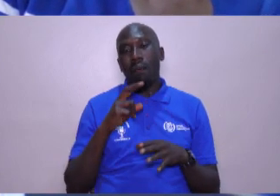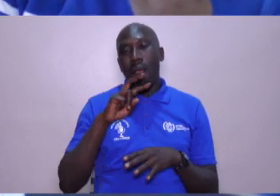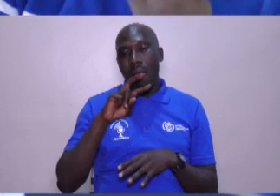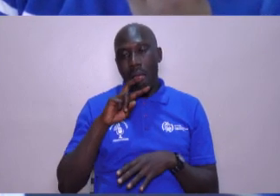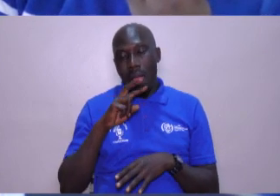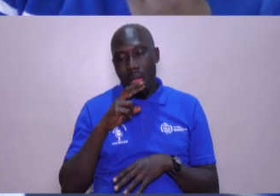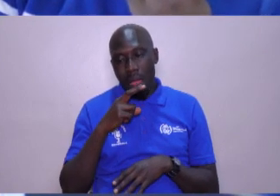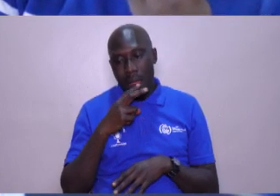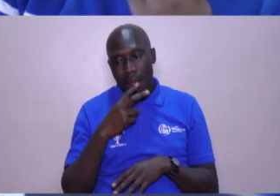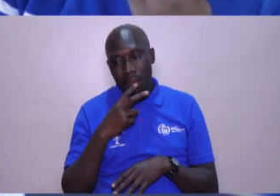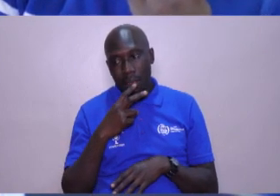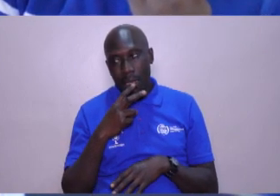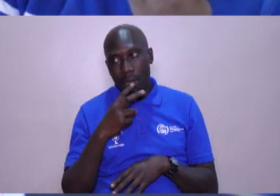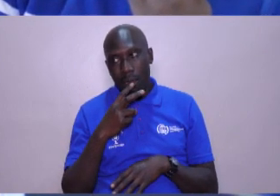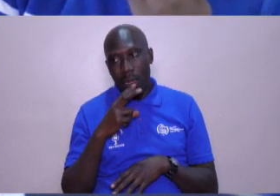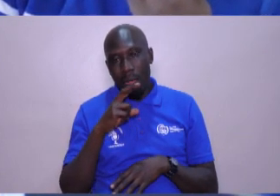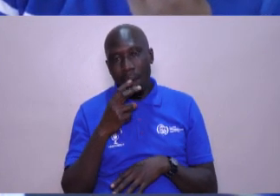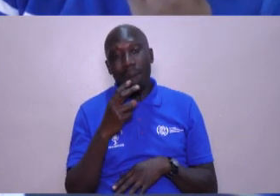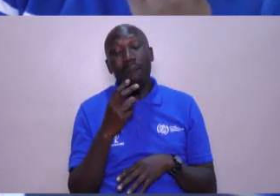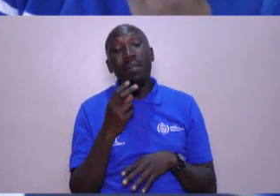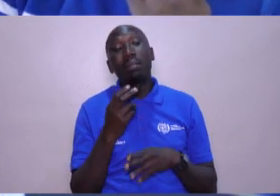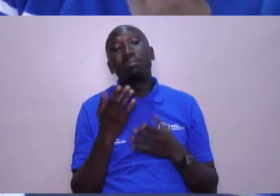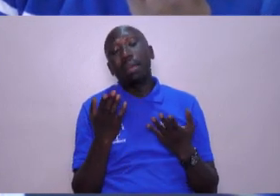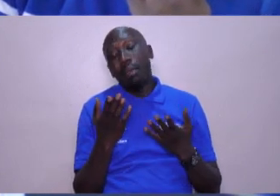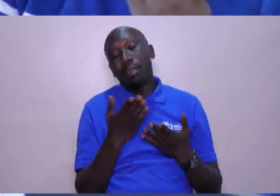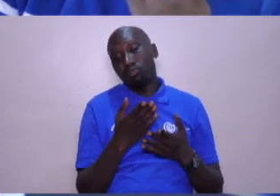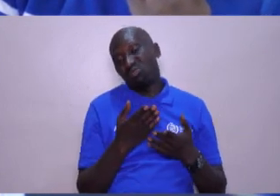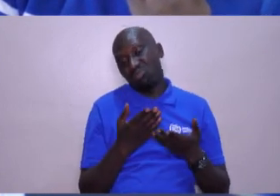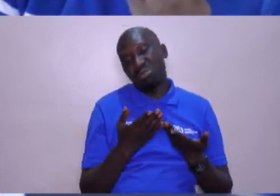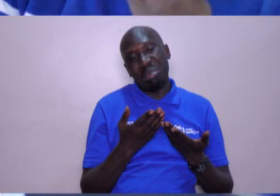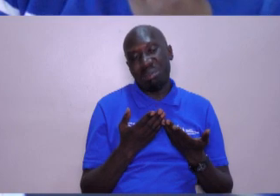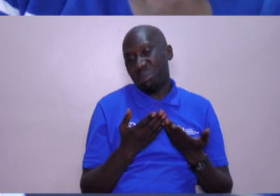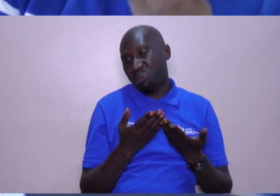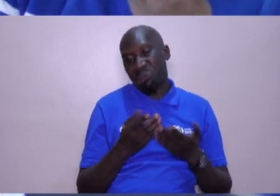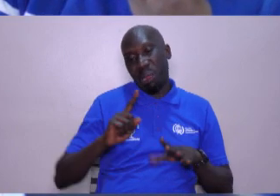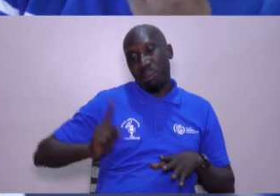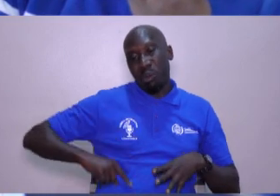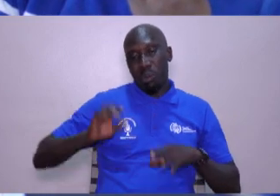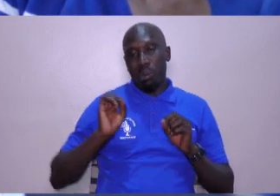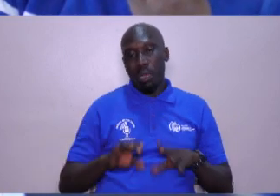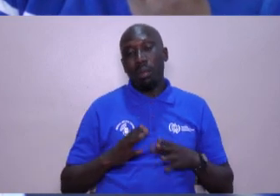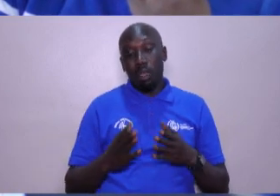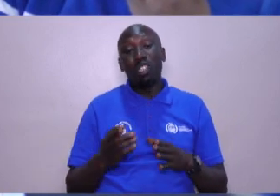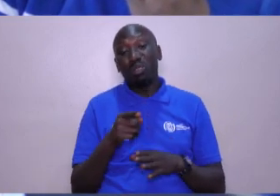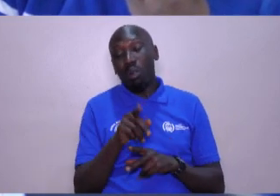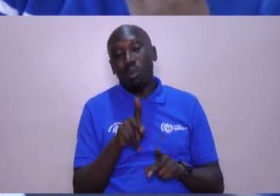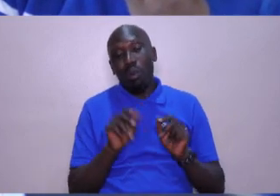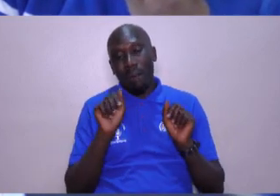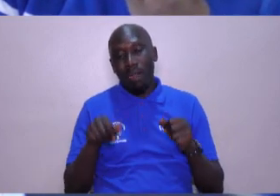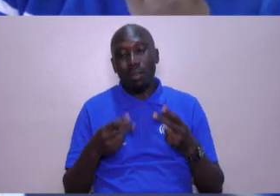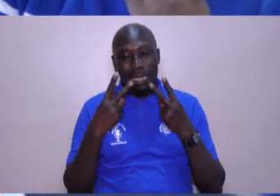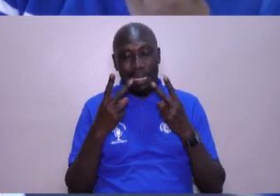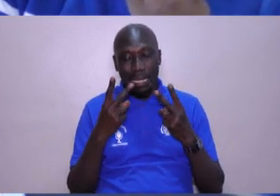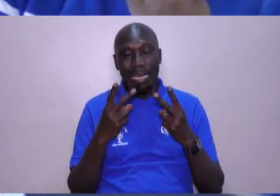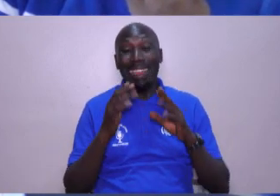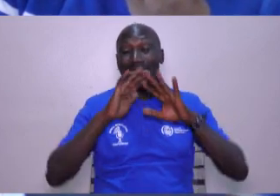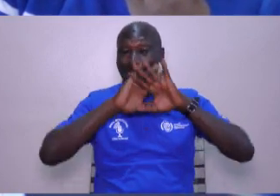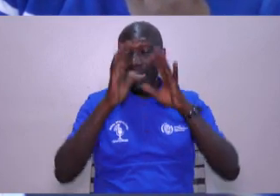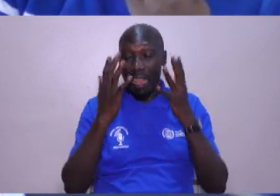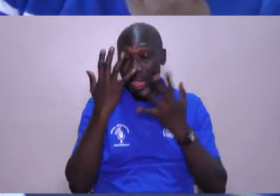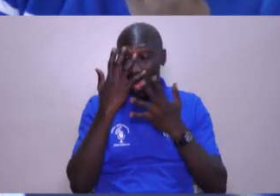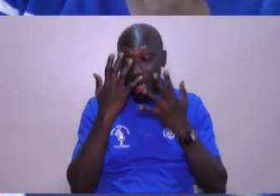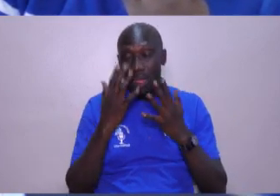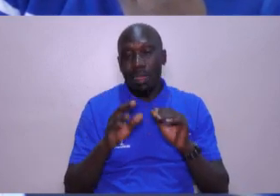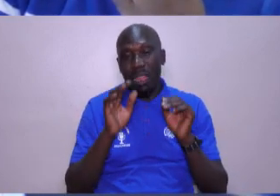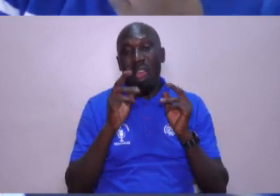your, if that is not good enough, those who cannot see properly, we